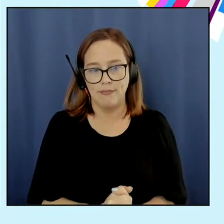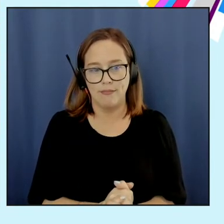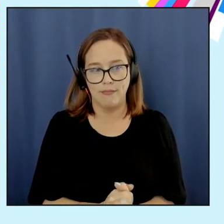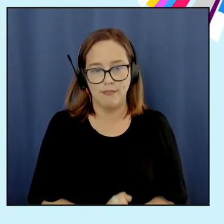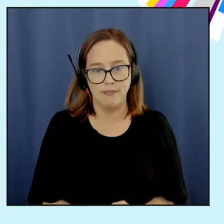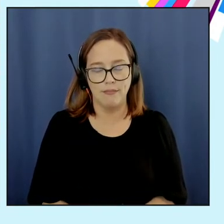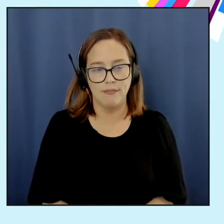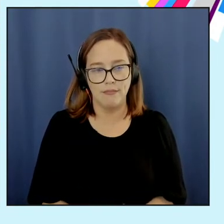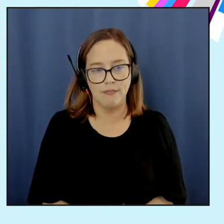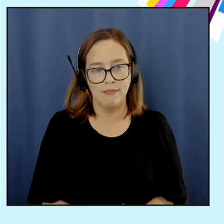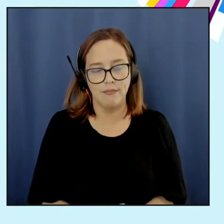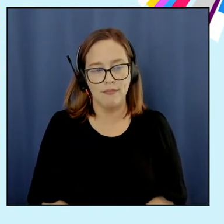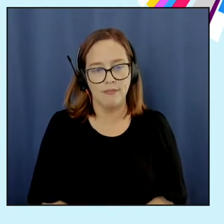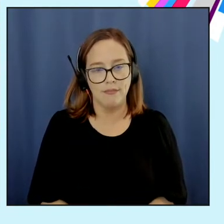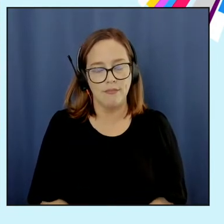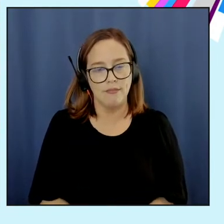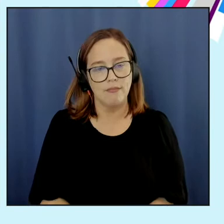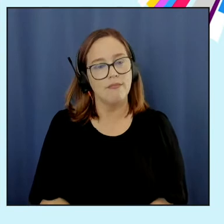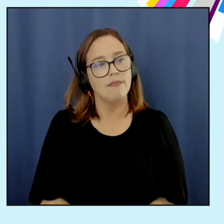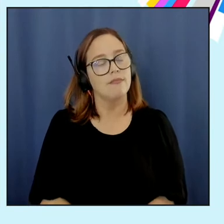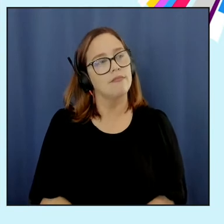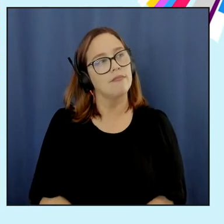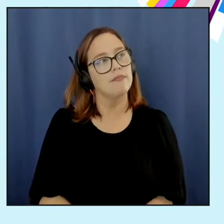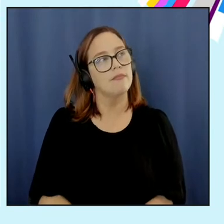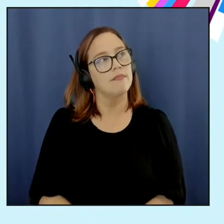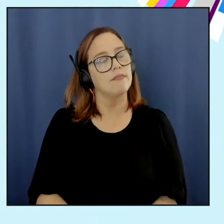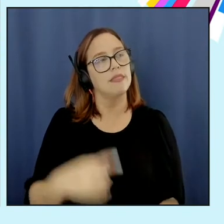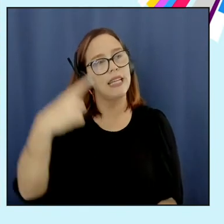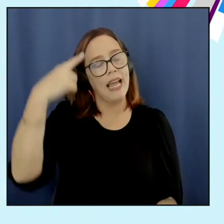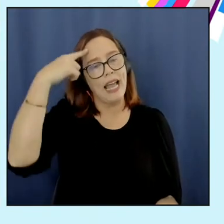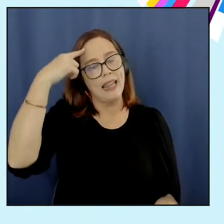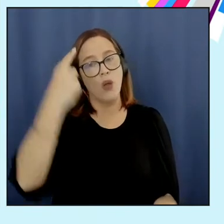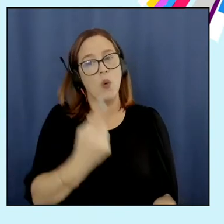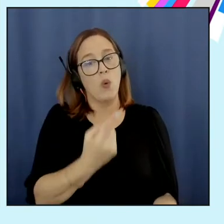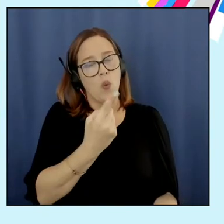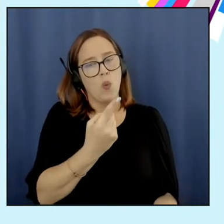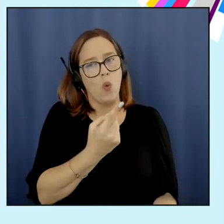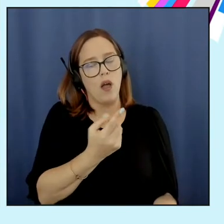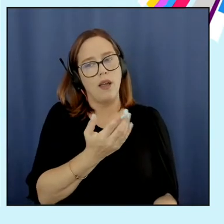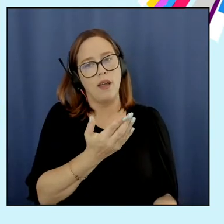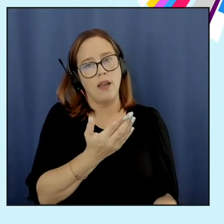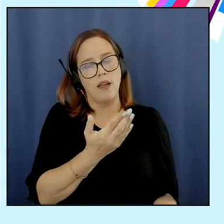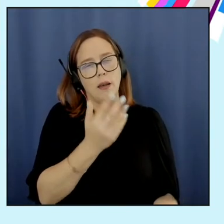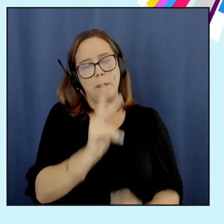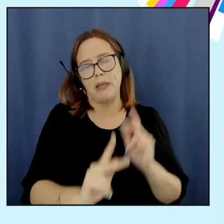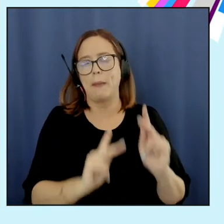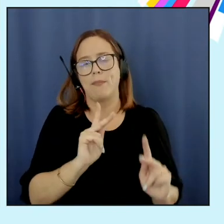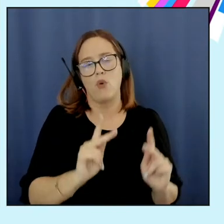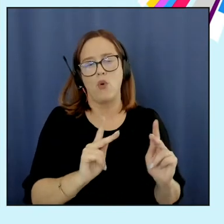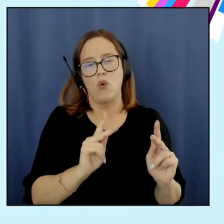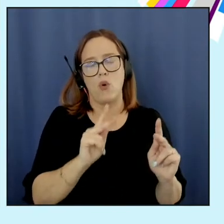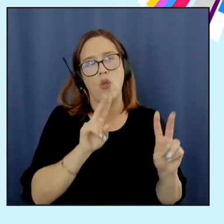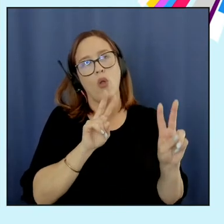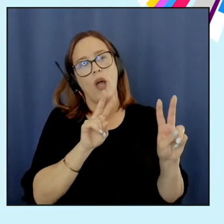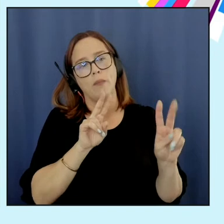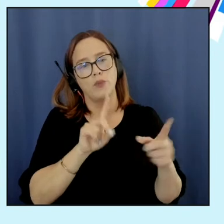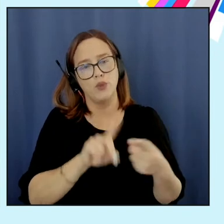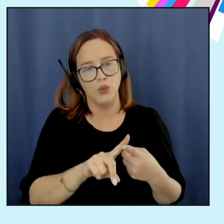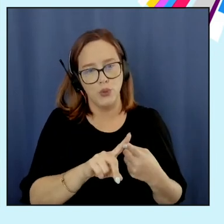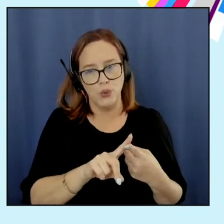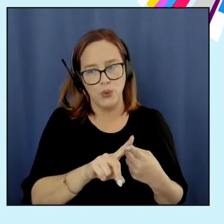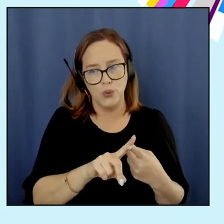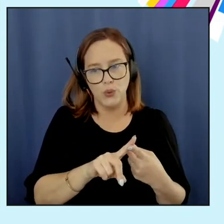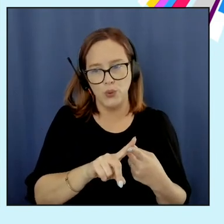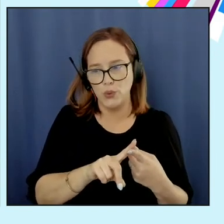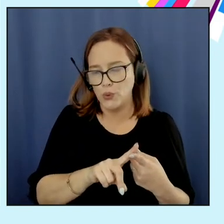Well, I think that one of the things I loved, or one of the people I looked up a lot, was Frida Kahlo, who